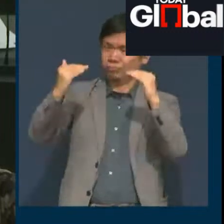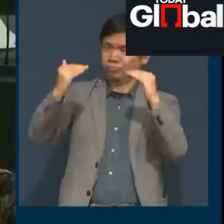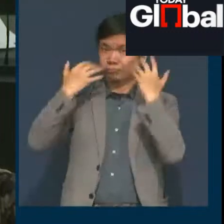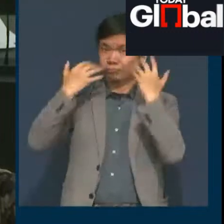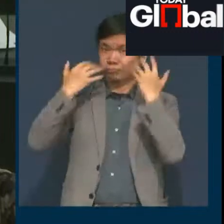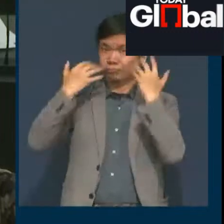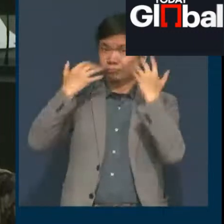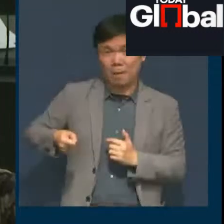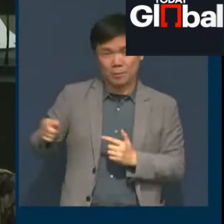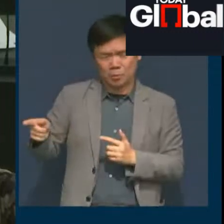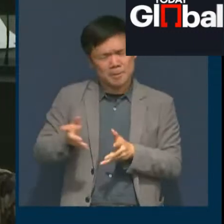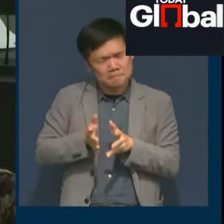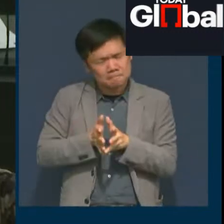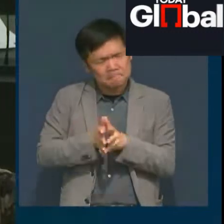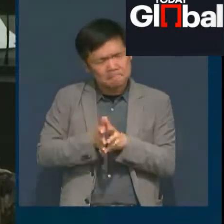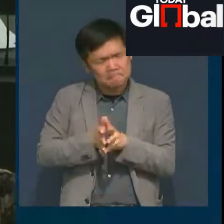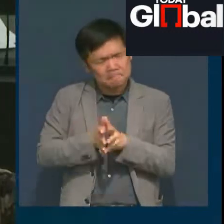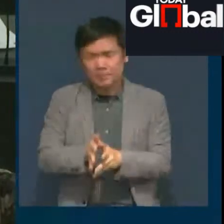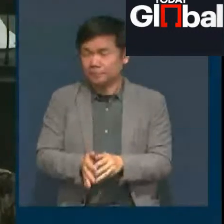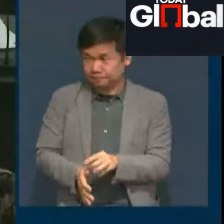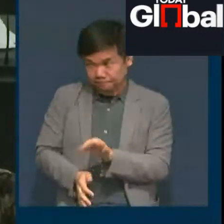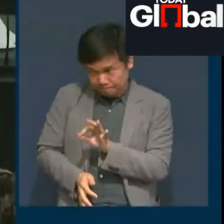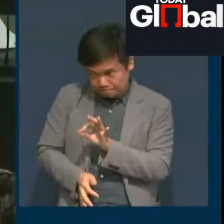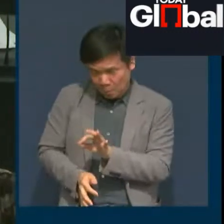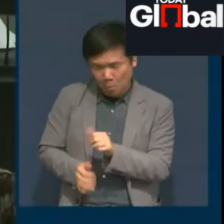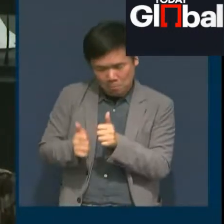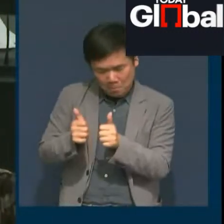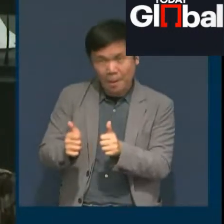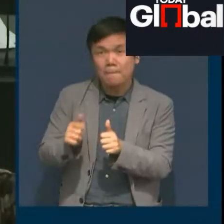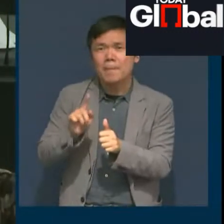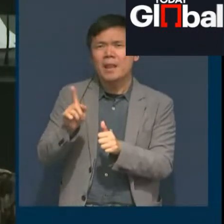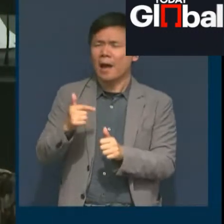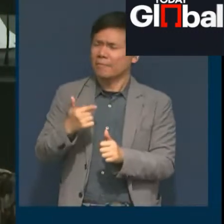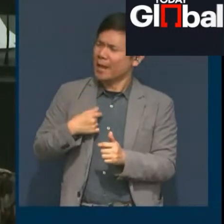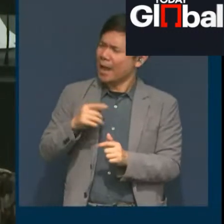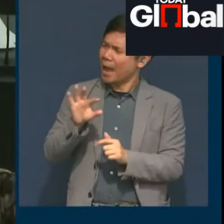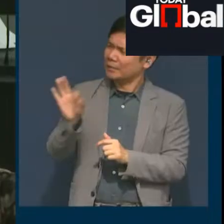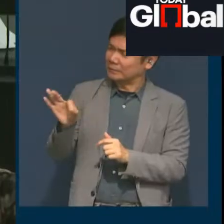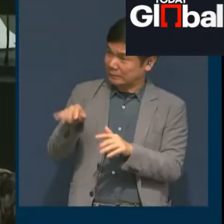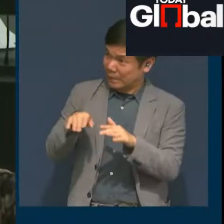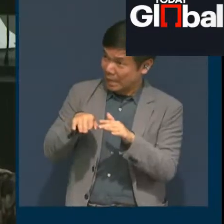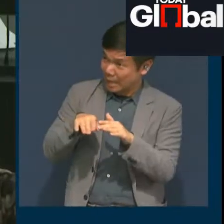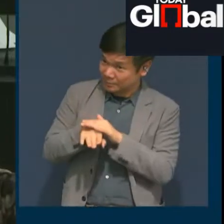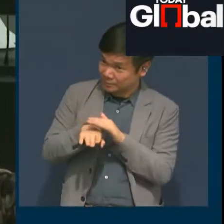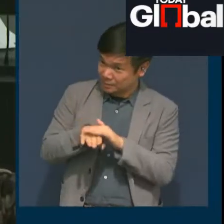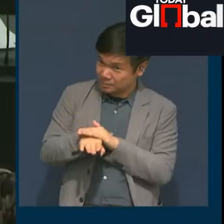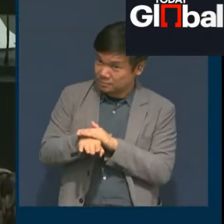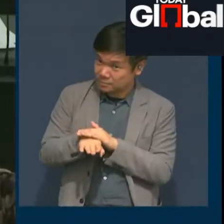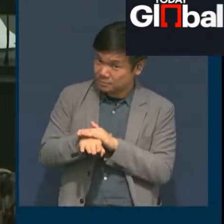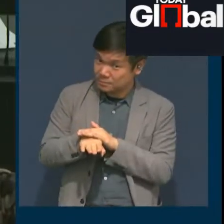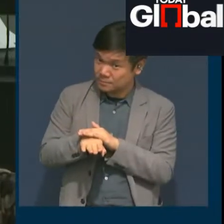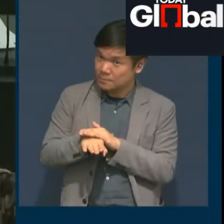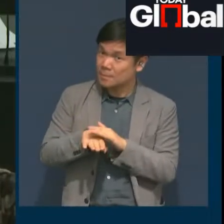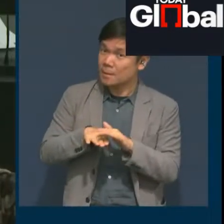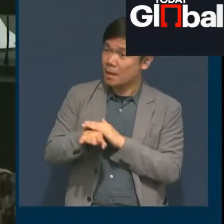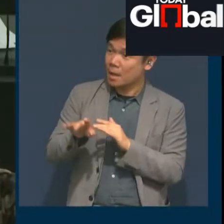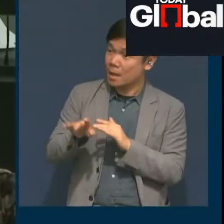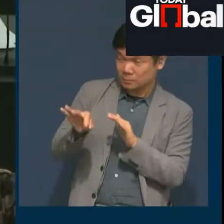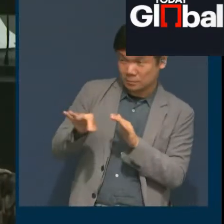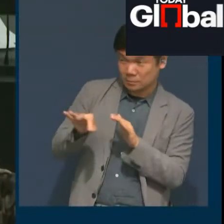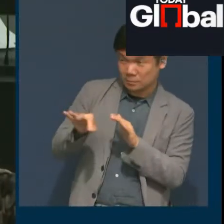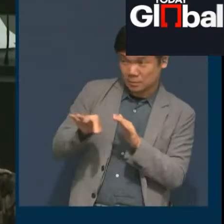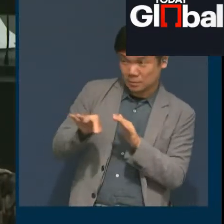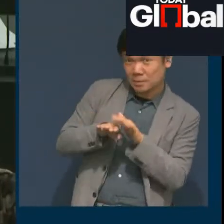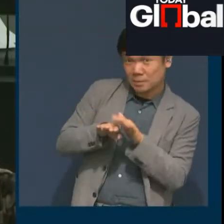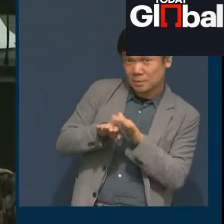is in order to ensure that there's a guarantee of effective access by persons with disabilities to the judiciary.